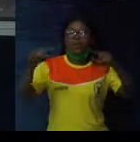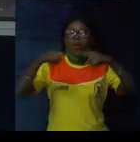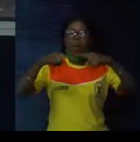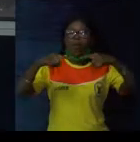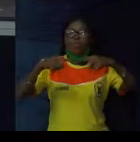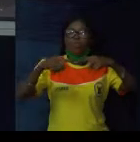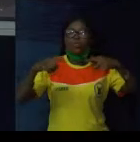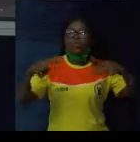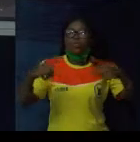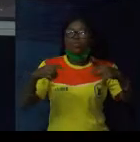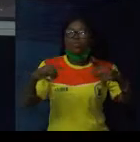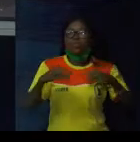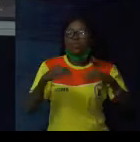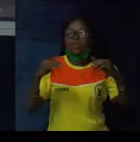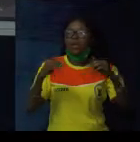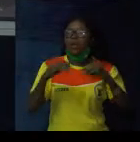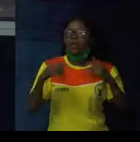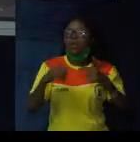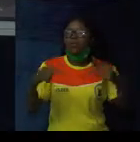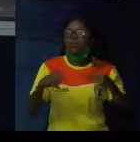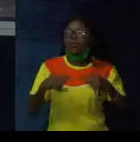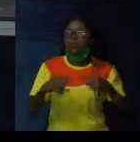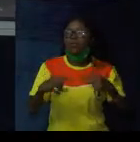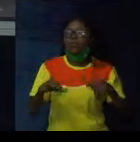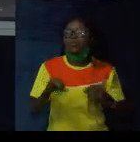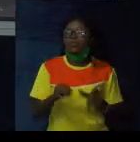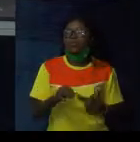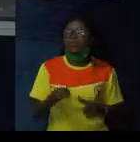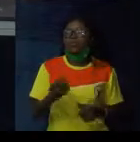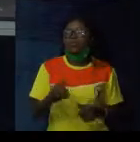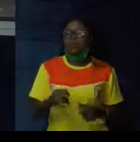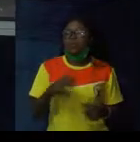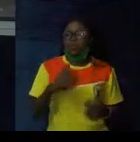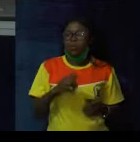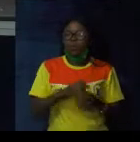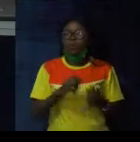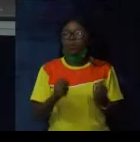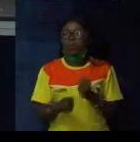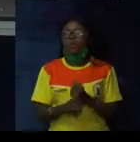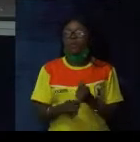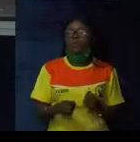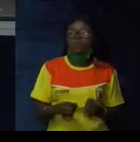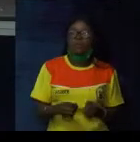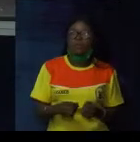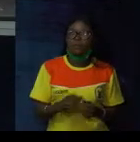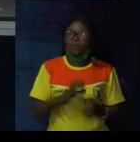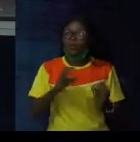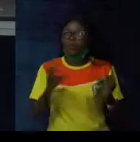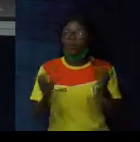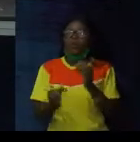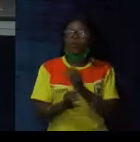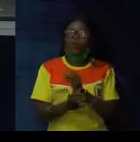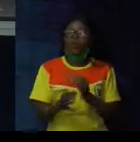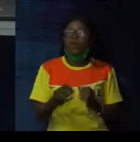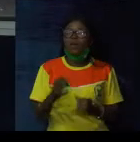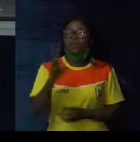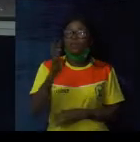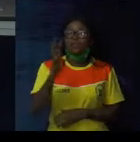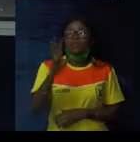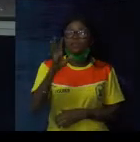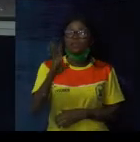6. So 6 is vertically opposite to the shaded angle. You have to convert 65 degrees Celsius to